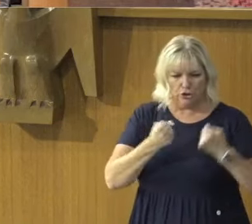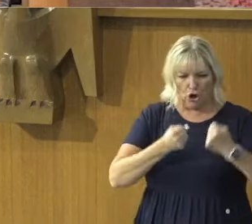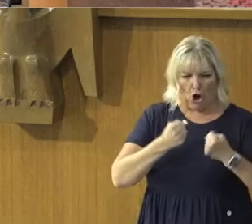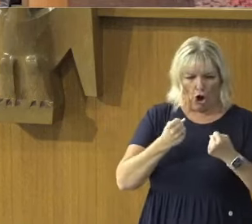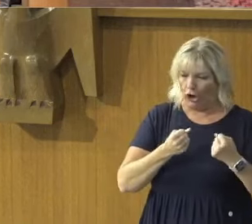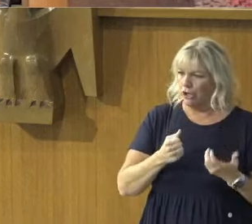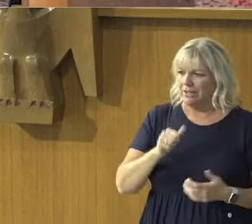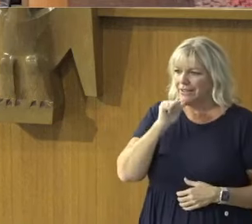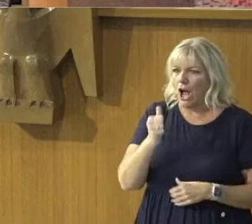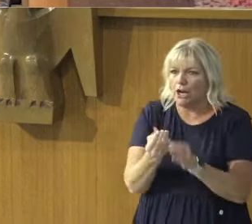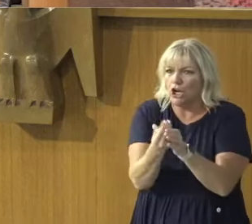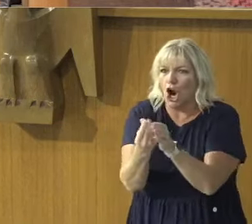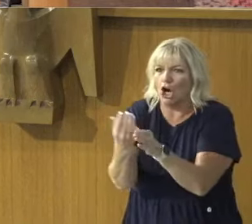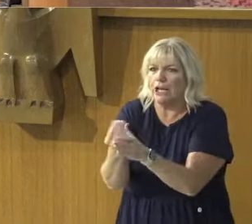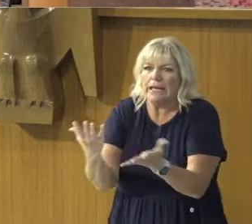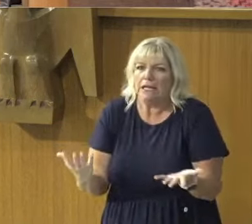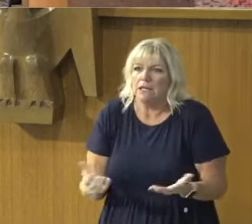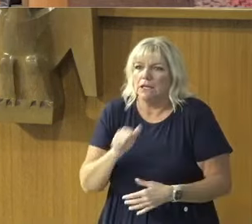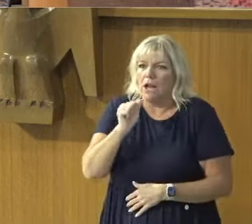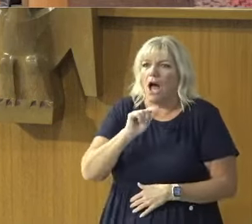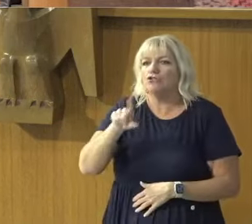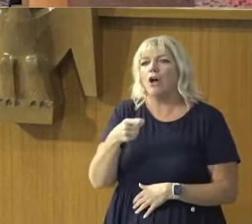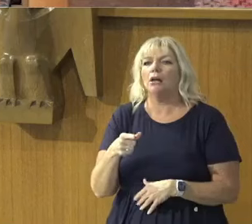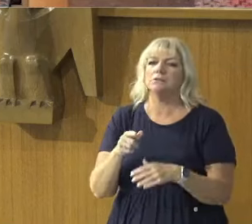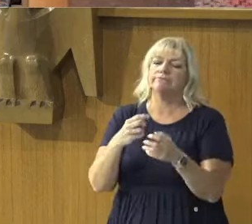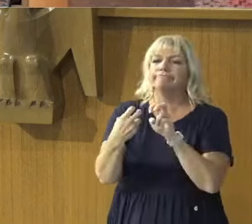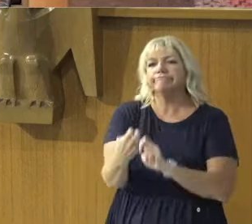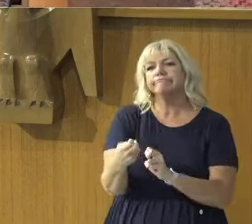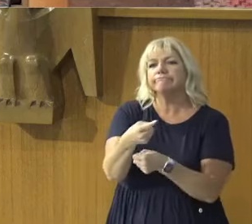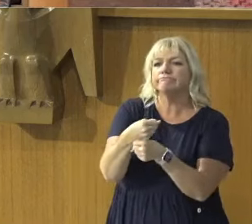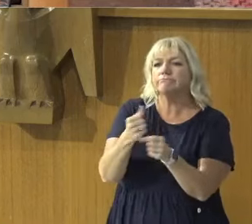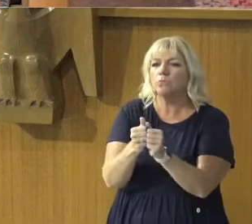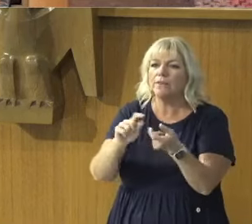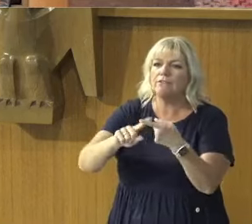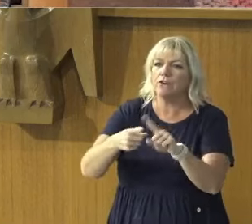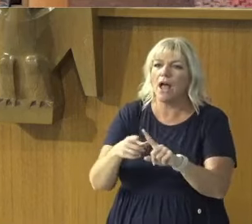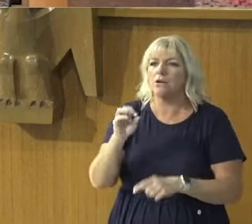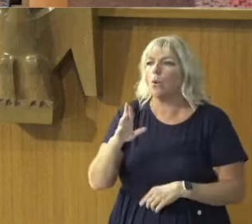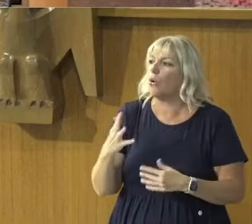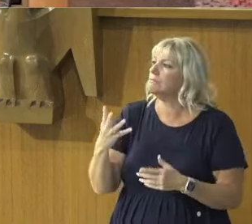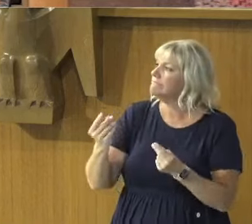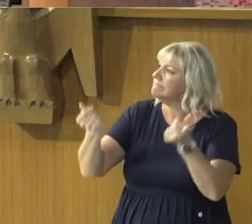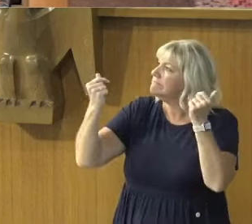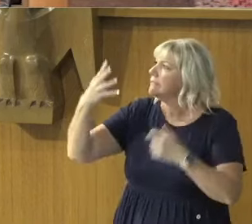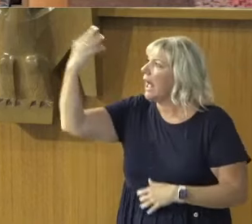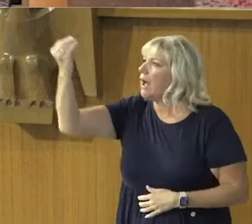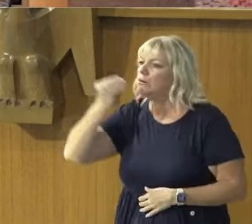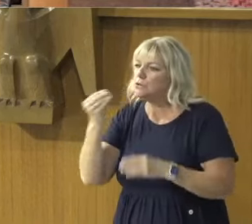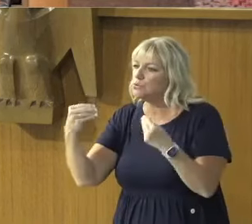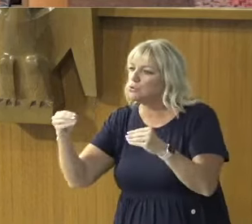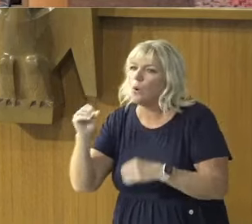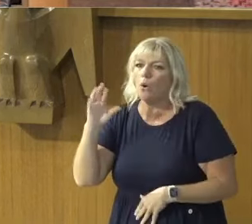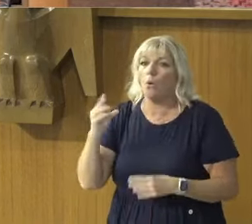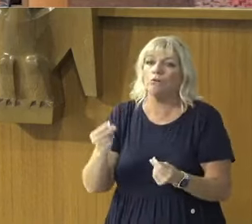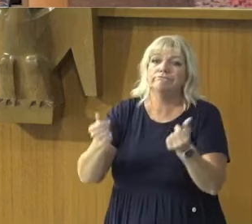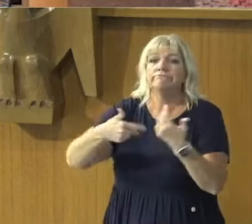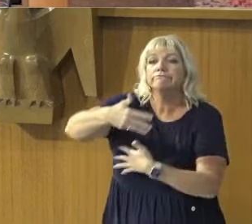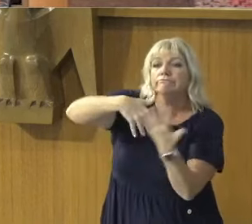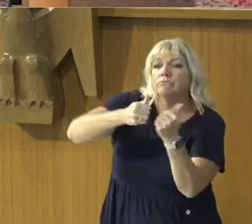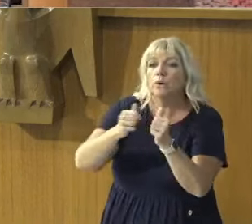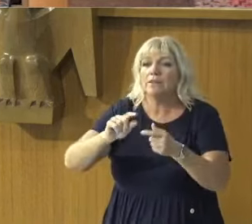weeded. It's never just a coffee date with a friend or a quick grocery store run or a weekend hangout with friends.